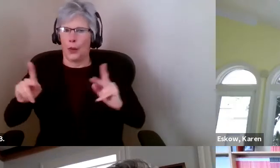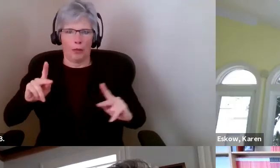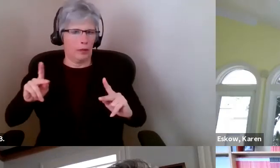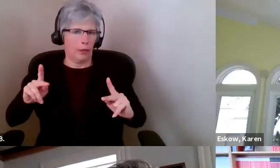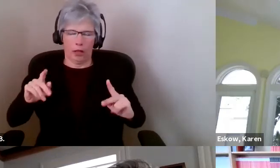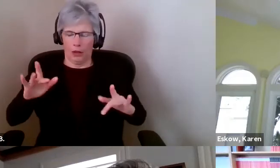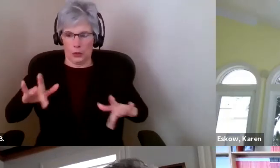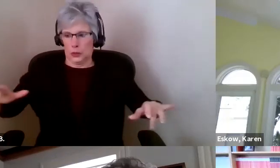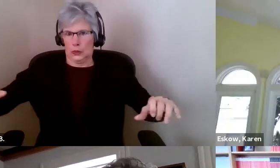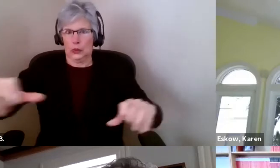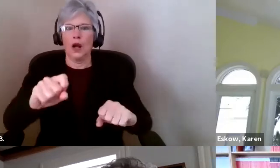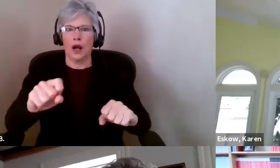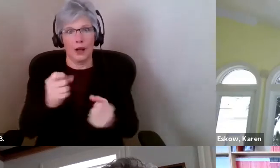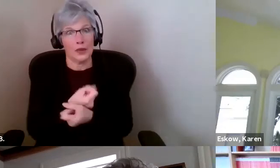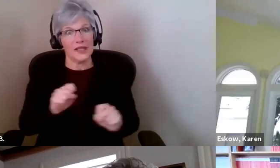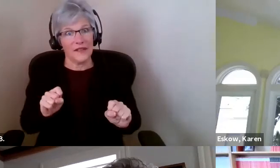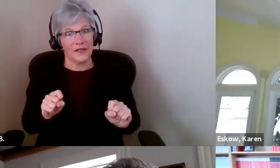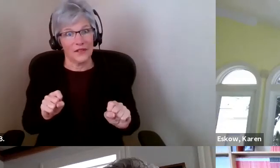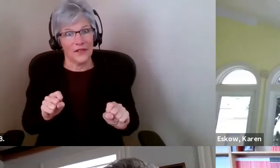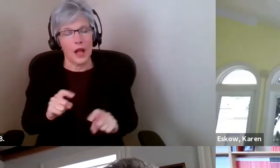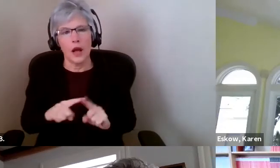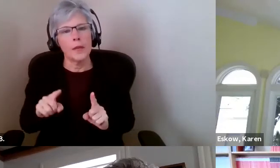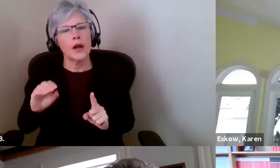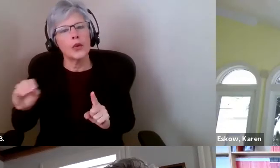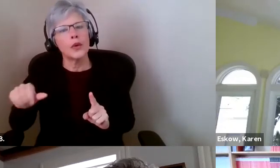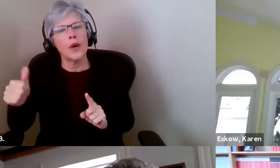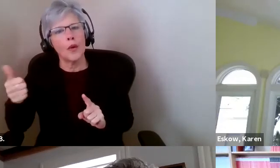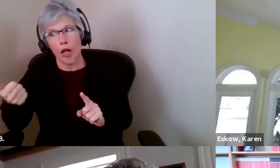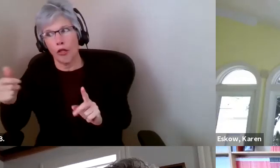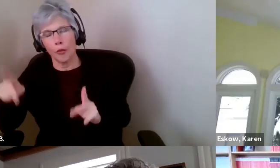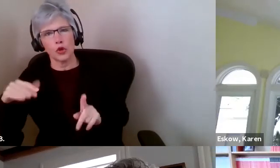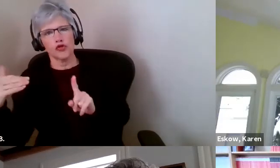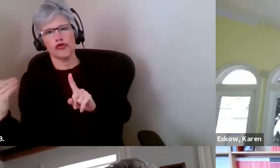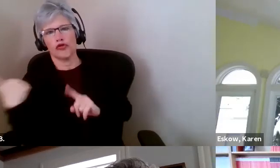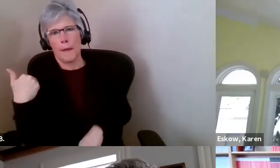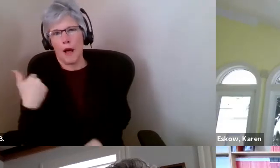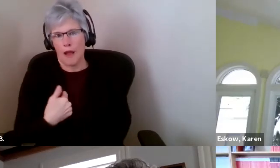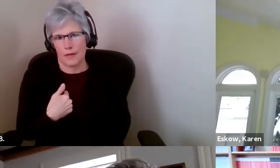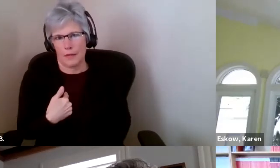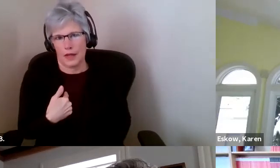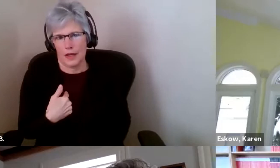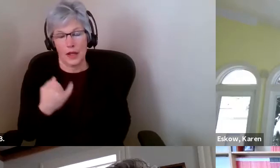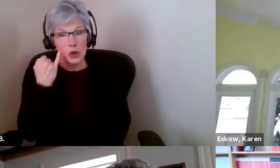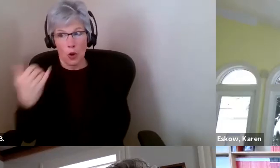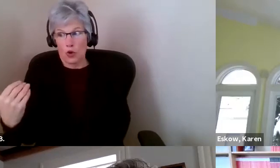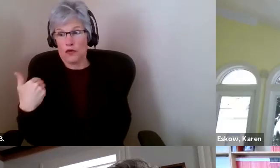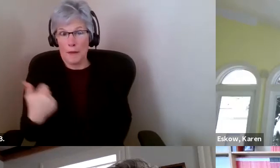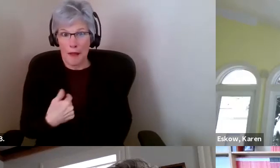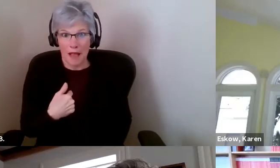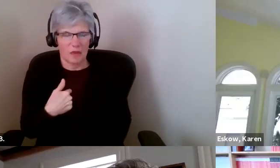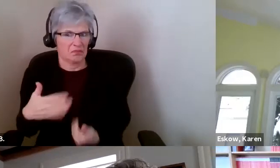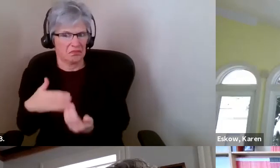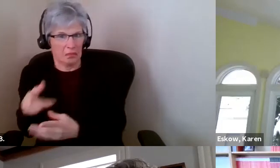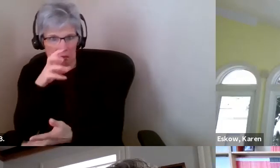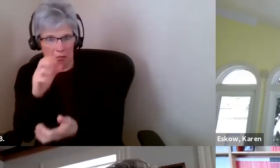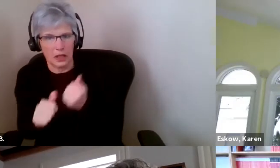safety, that was good. But nobody was around to tell me to put my mask on either. If they had been, even if they had been mean, I would have understood. I